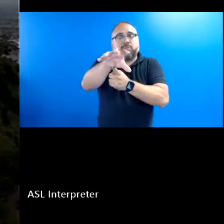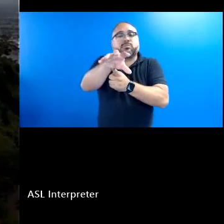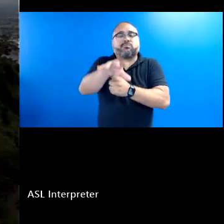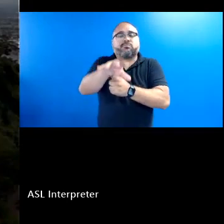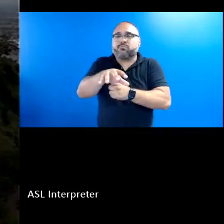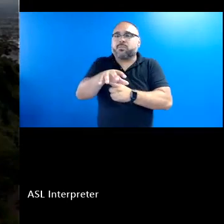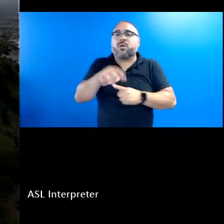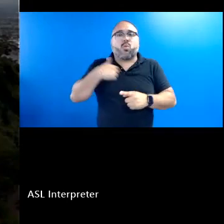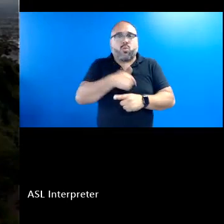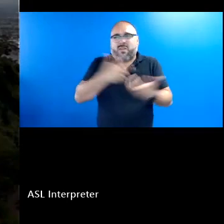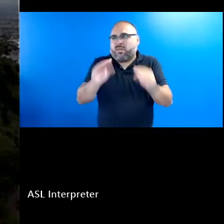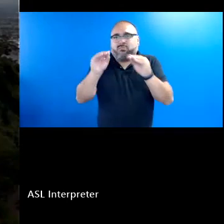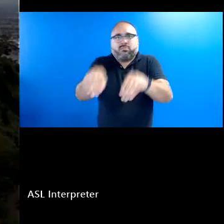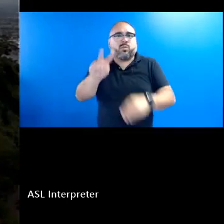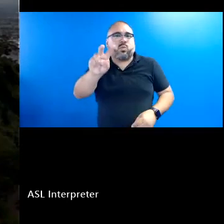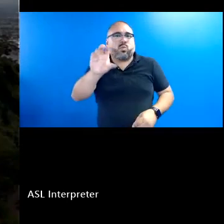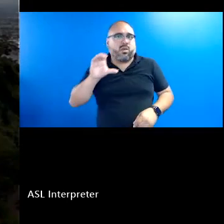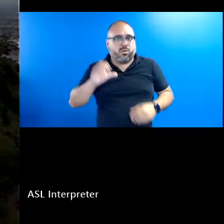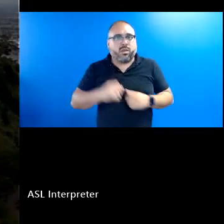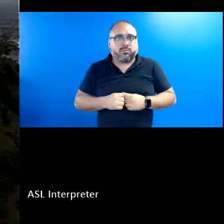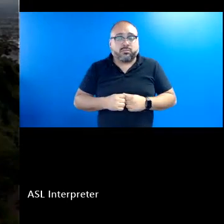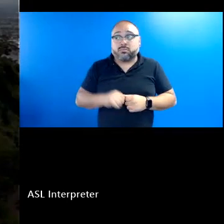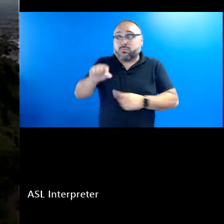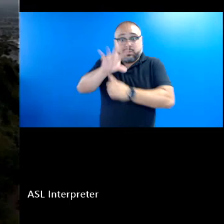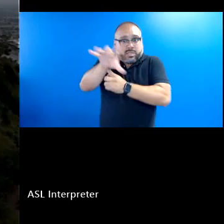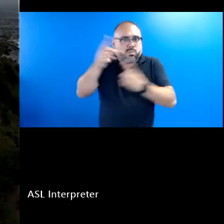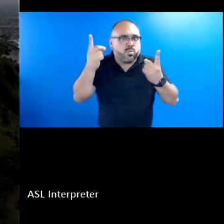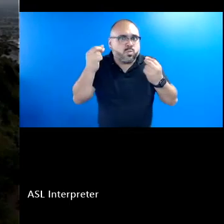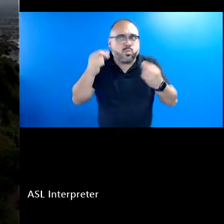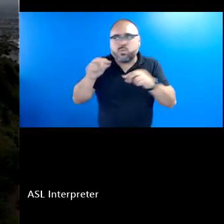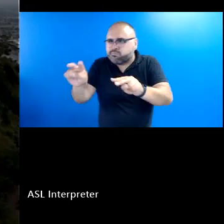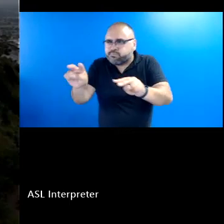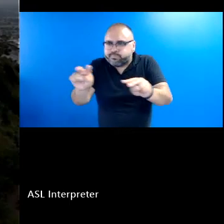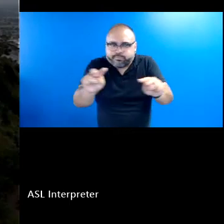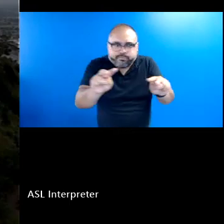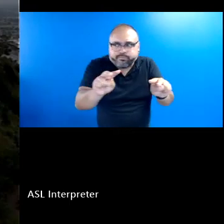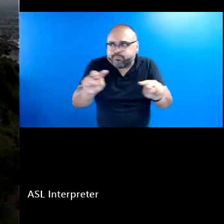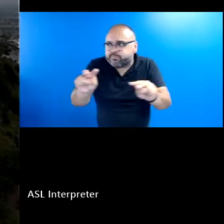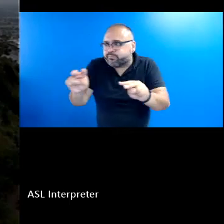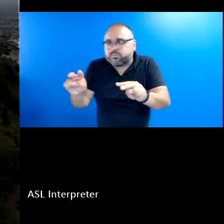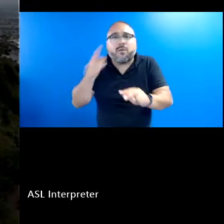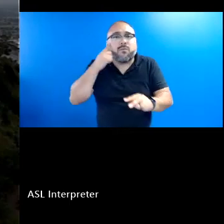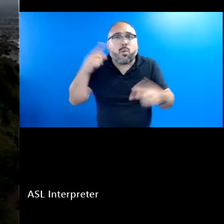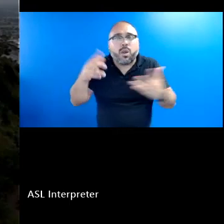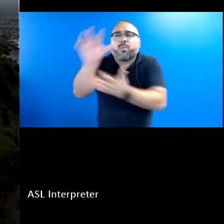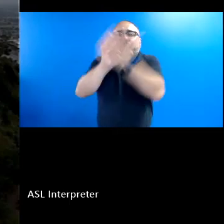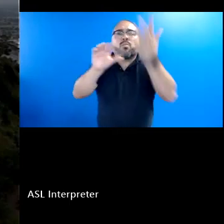of across our territory. Now these cameras help monitor for smoke and help detect